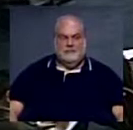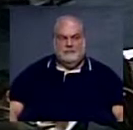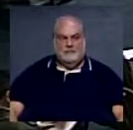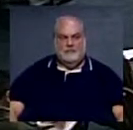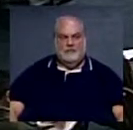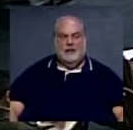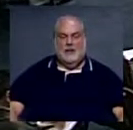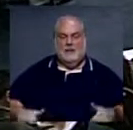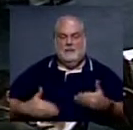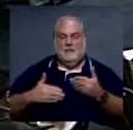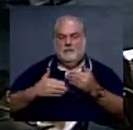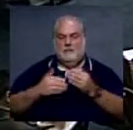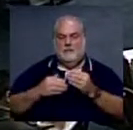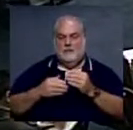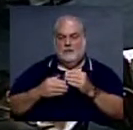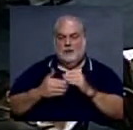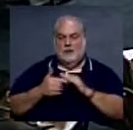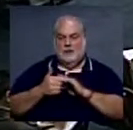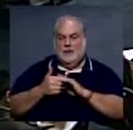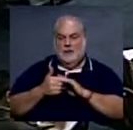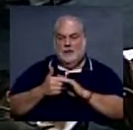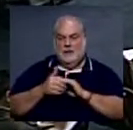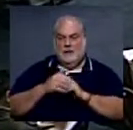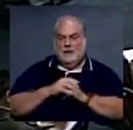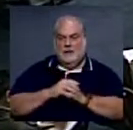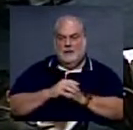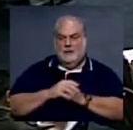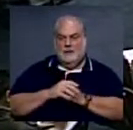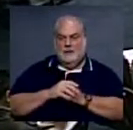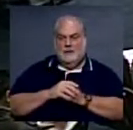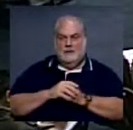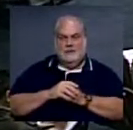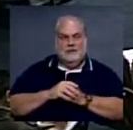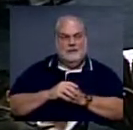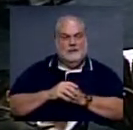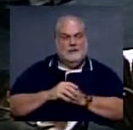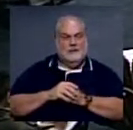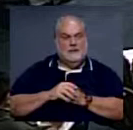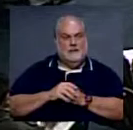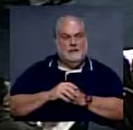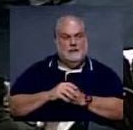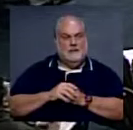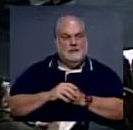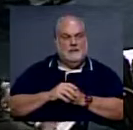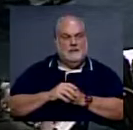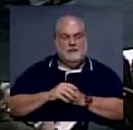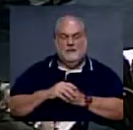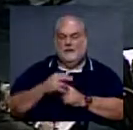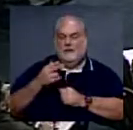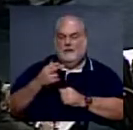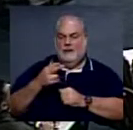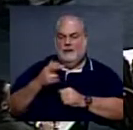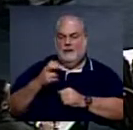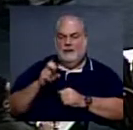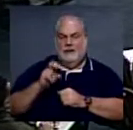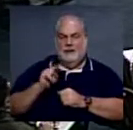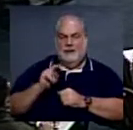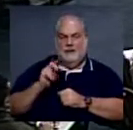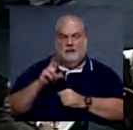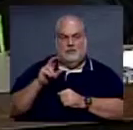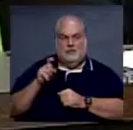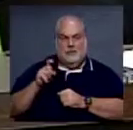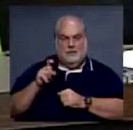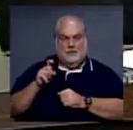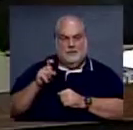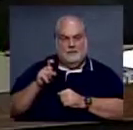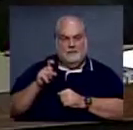to the agenda. Second. There's a motion and a second discussion. Director Hendricks, you're recognized, please. Thank you, Mayor.